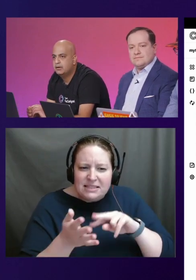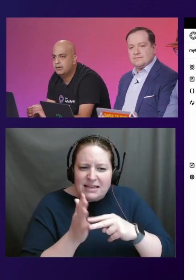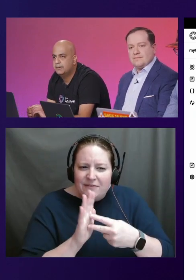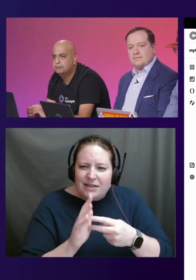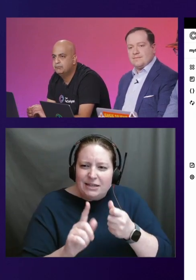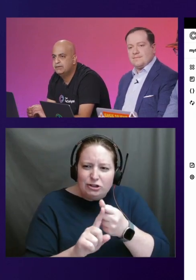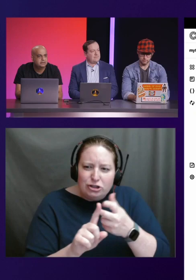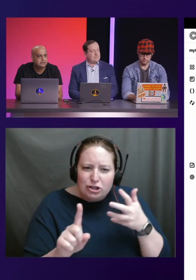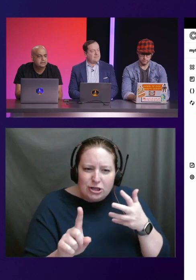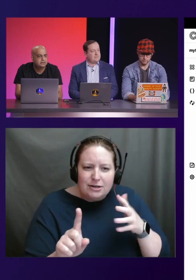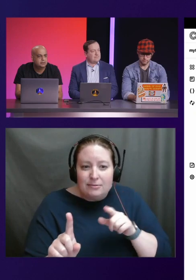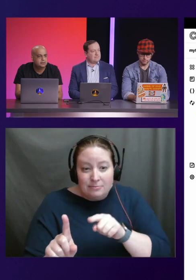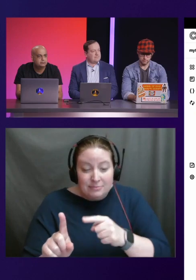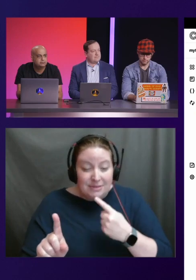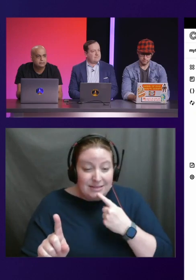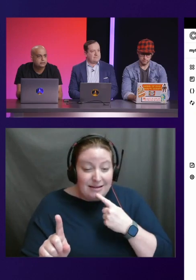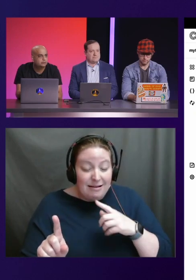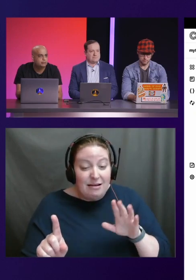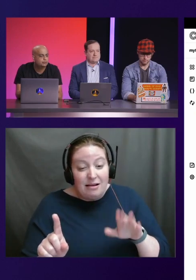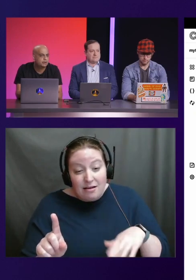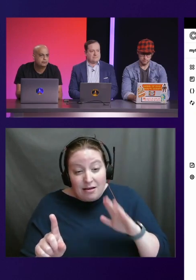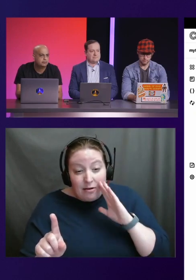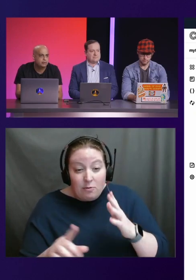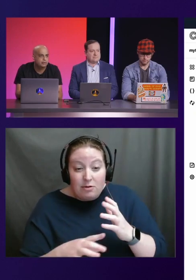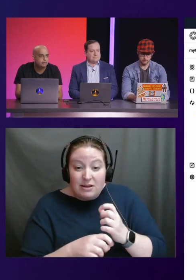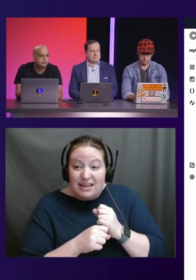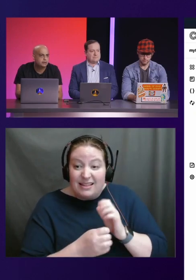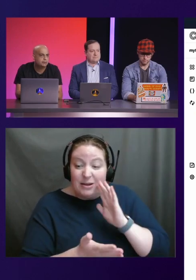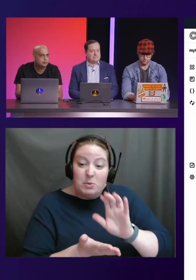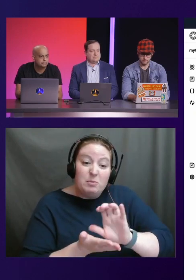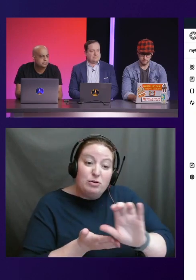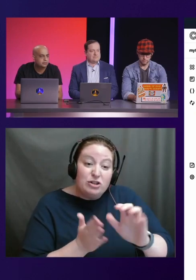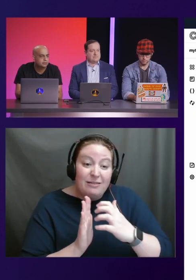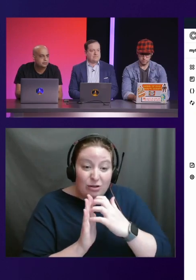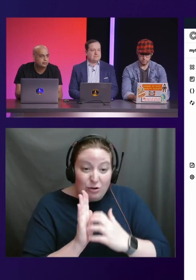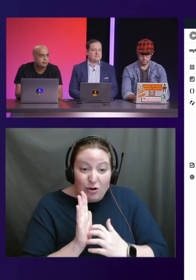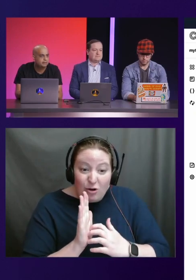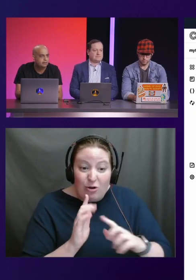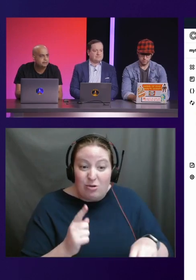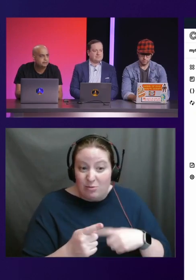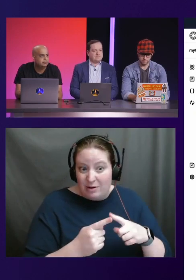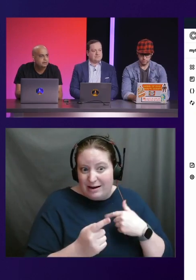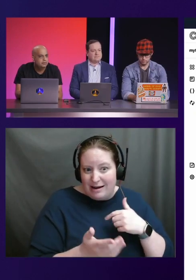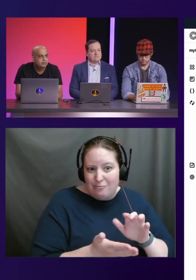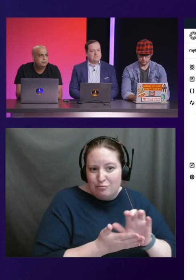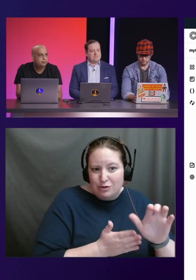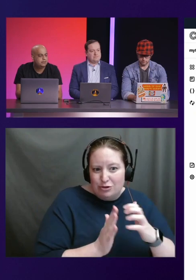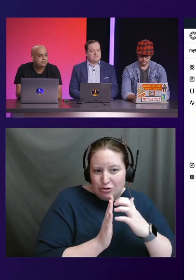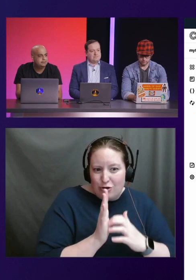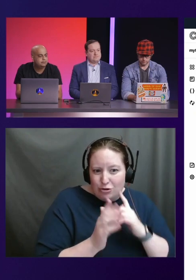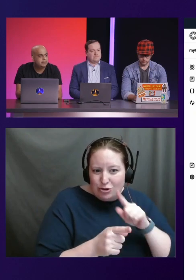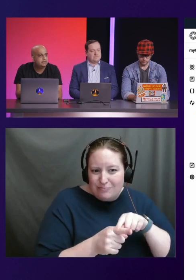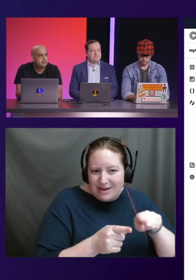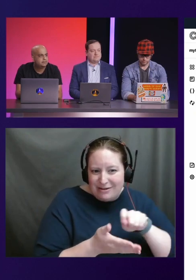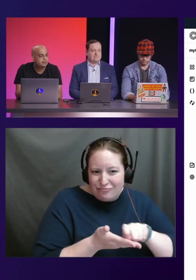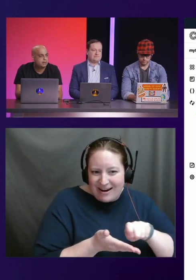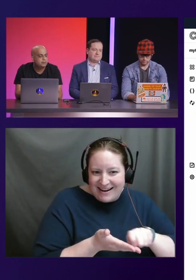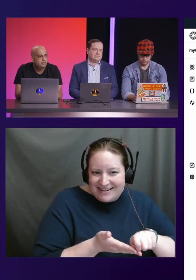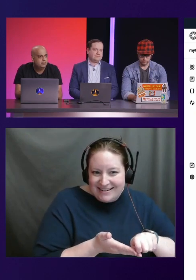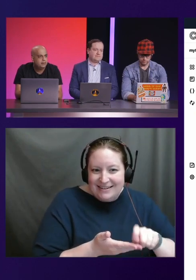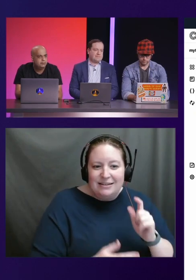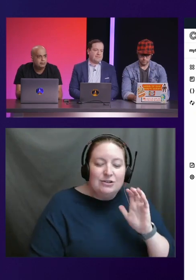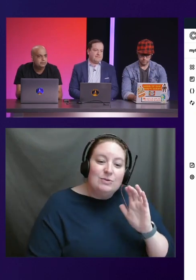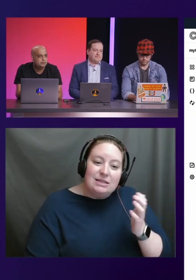get basically, this will push out the code once I push code to main, right? So looks like things are already kind of set